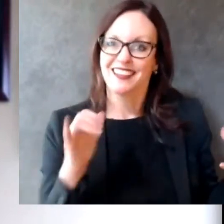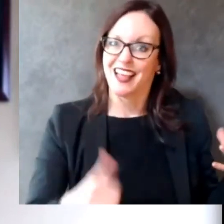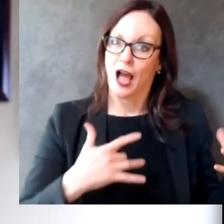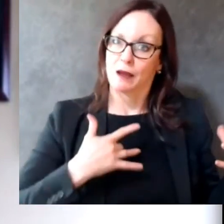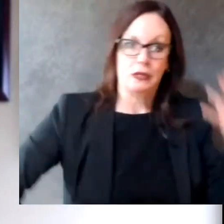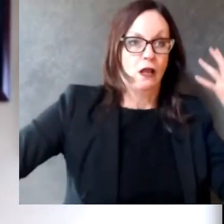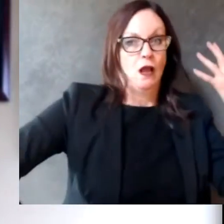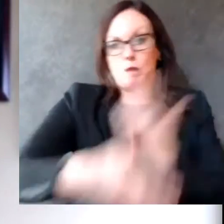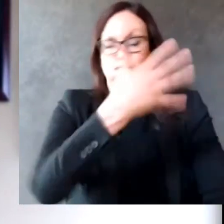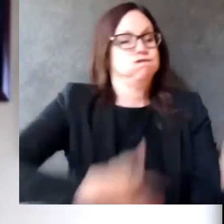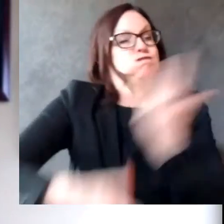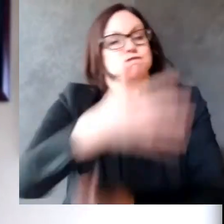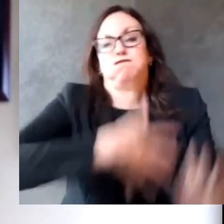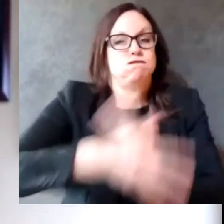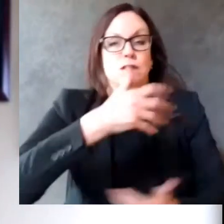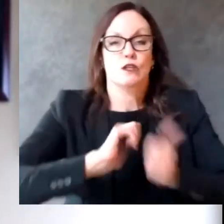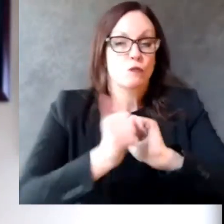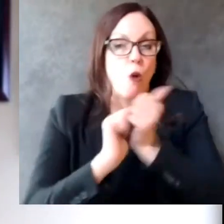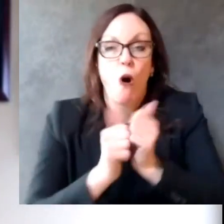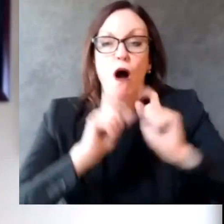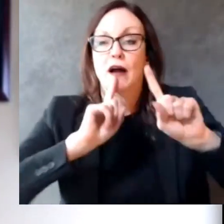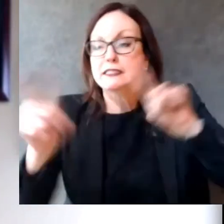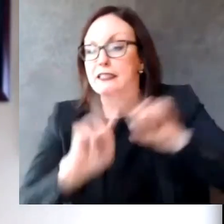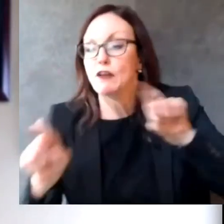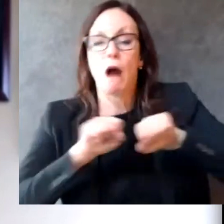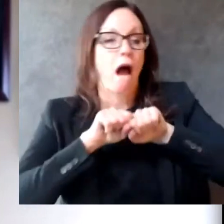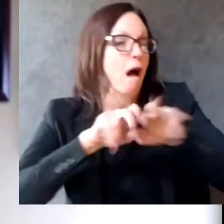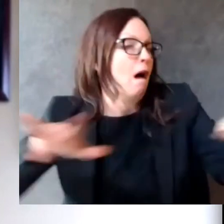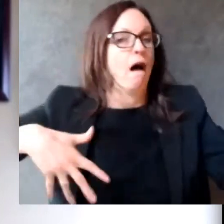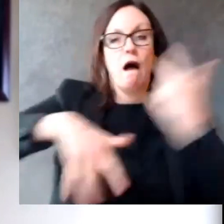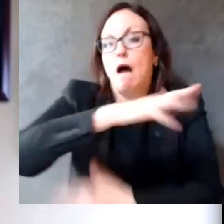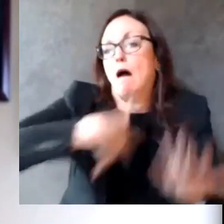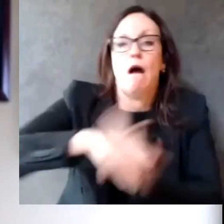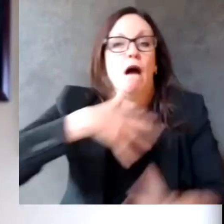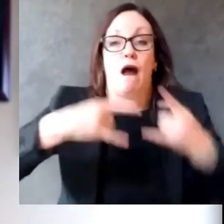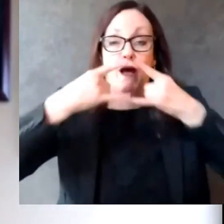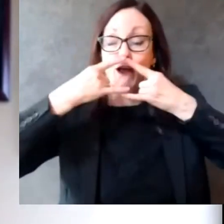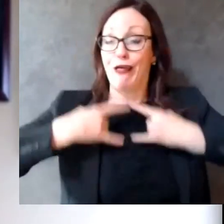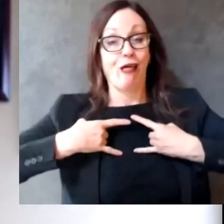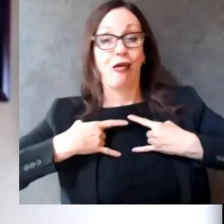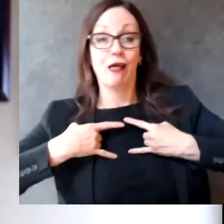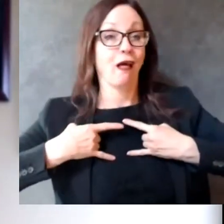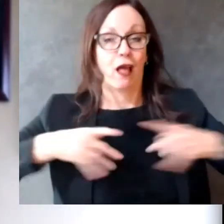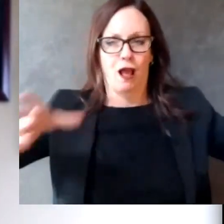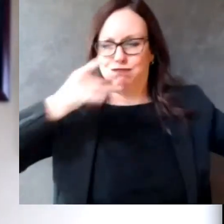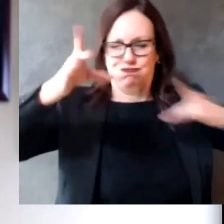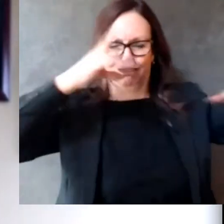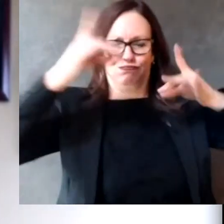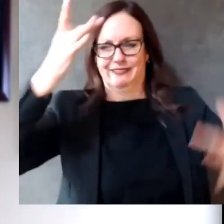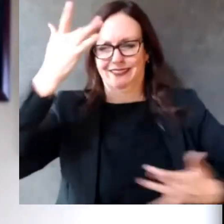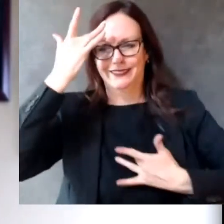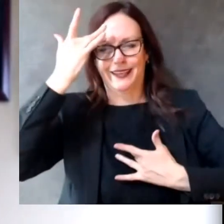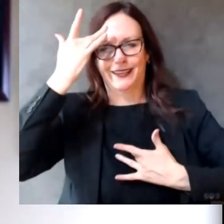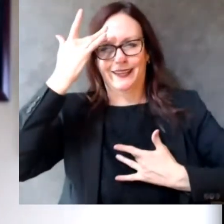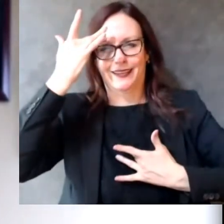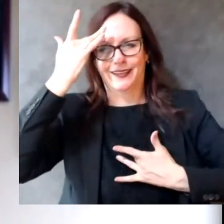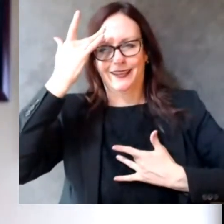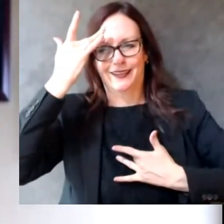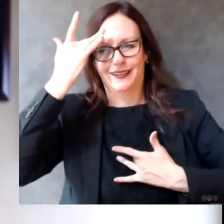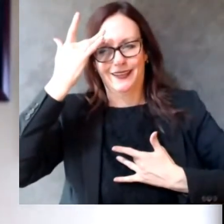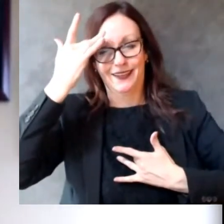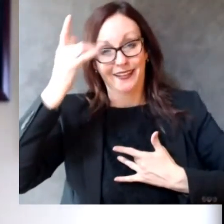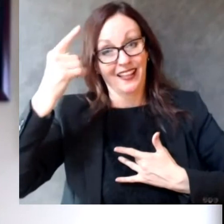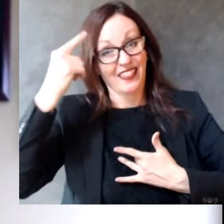for severe illness in children, because it does happen, both severe illness and also potentially long-term sequelae, such